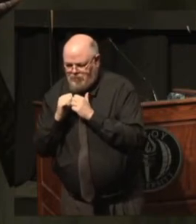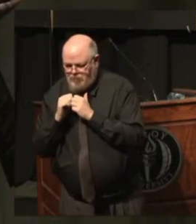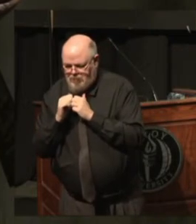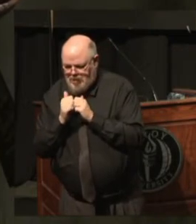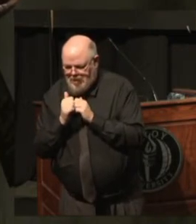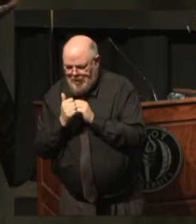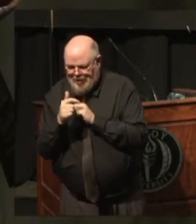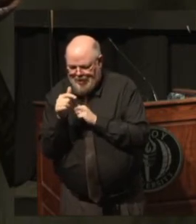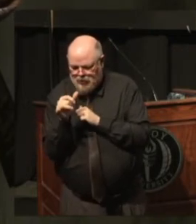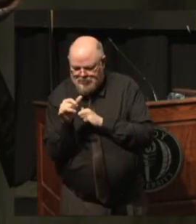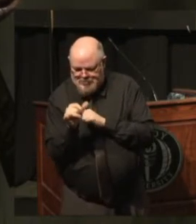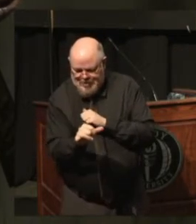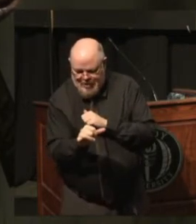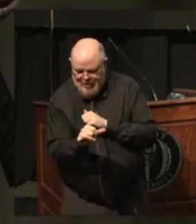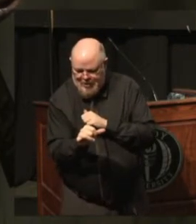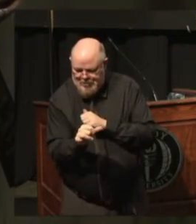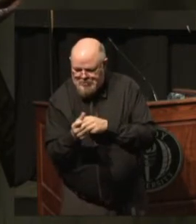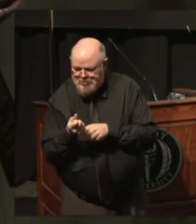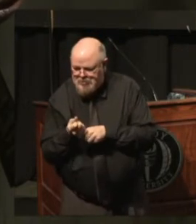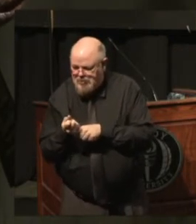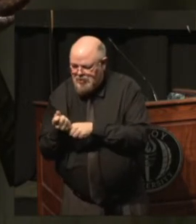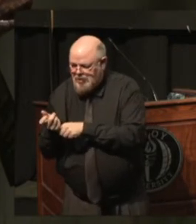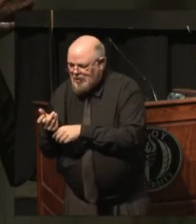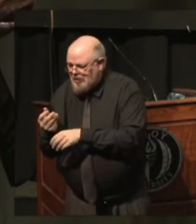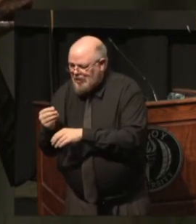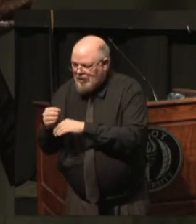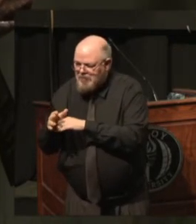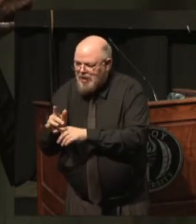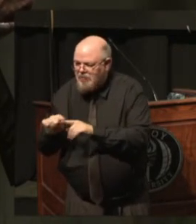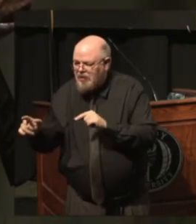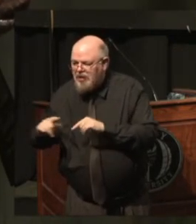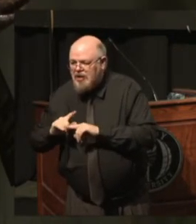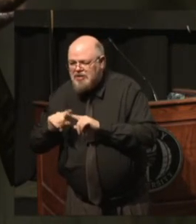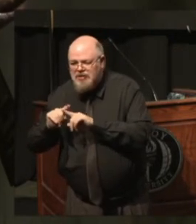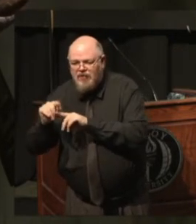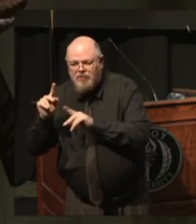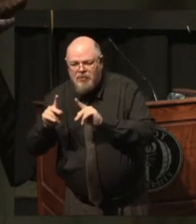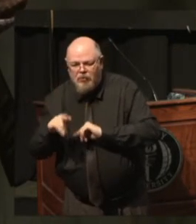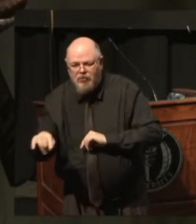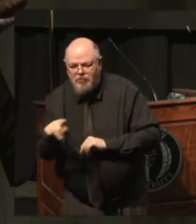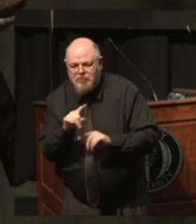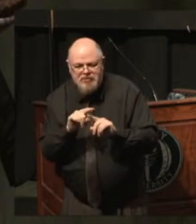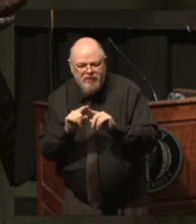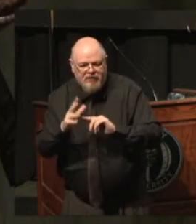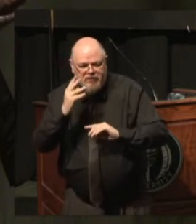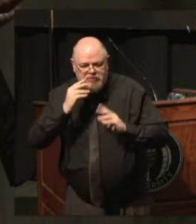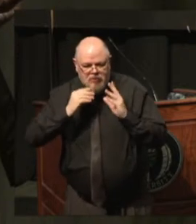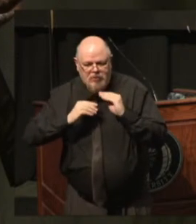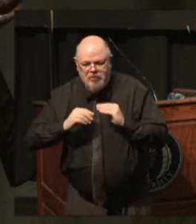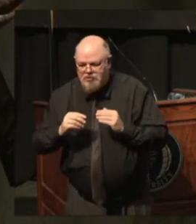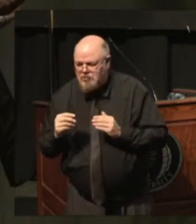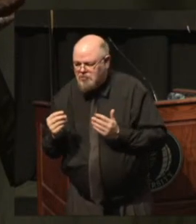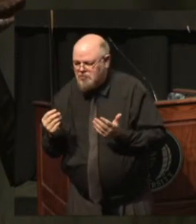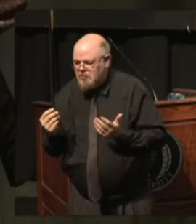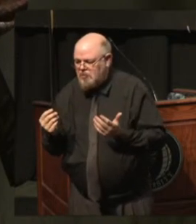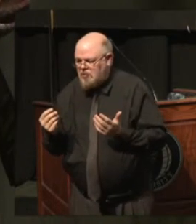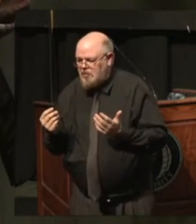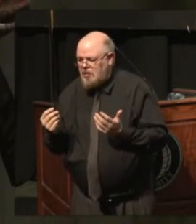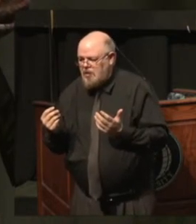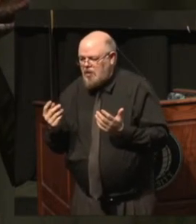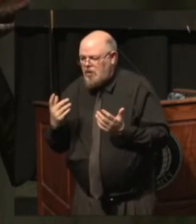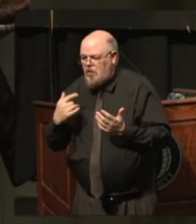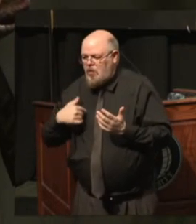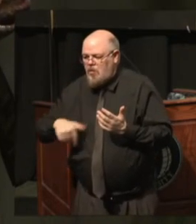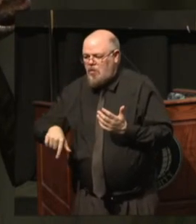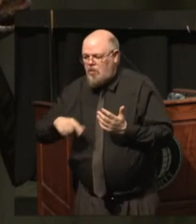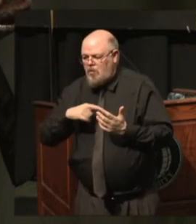students, but it's the same class, right, that you teach a lot of times. And you just don't know if you're getting through because they're not responding. And your focus